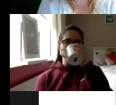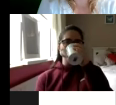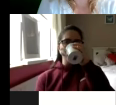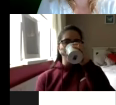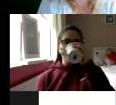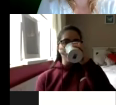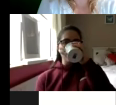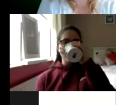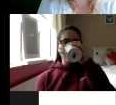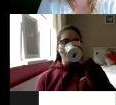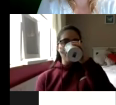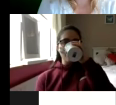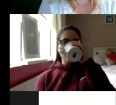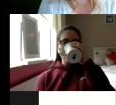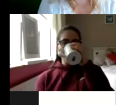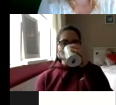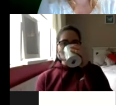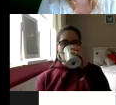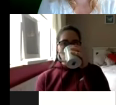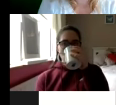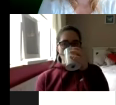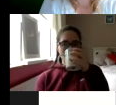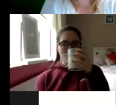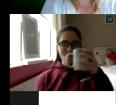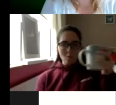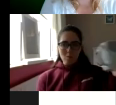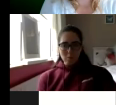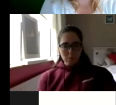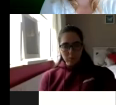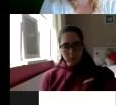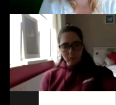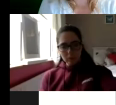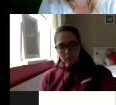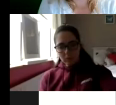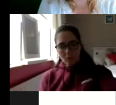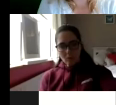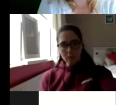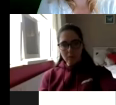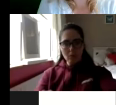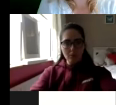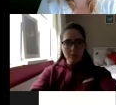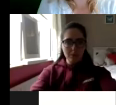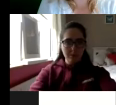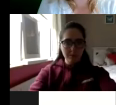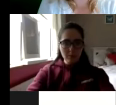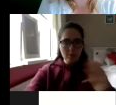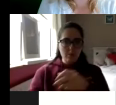that there's also good descriptions, and with great cartoons, on things like frames and scripts. So let's just say something about